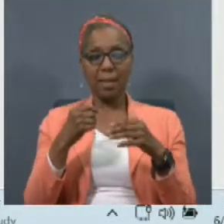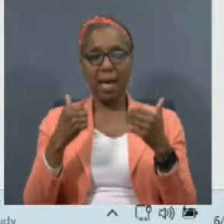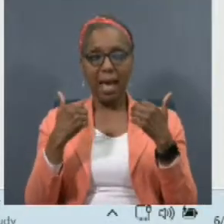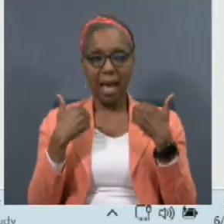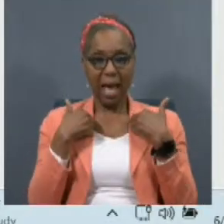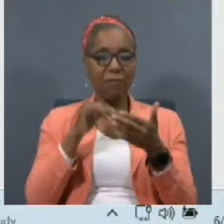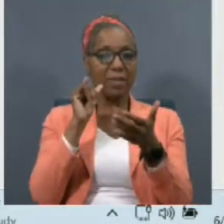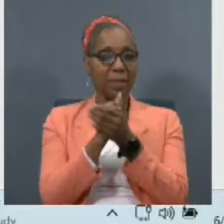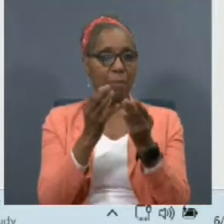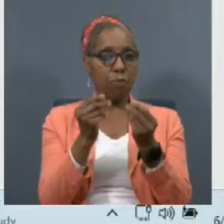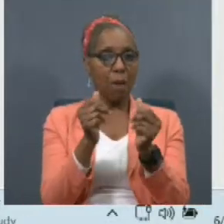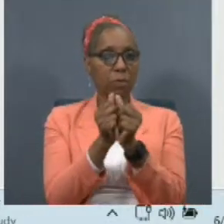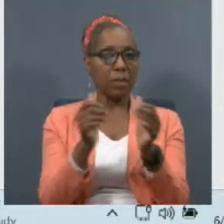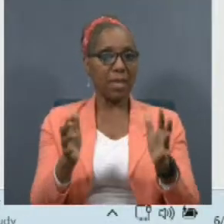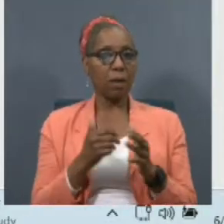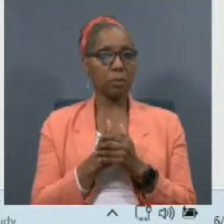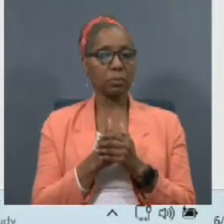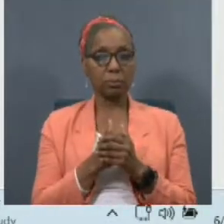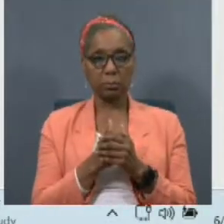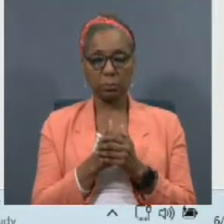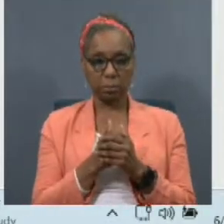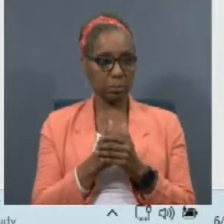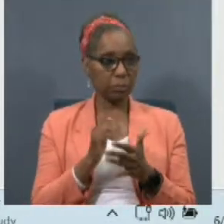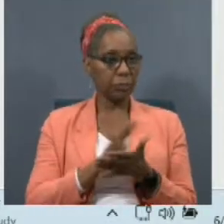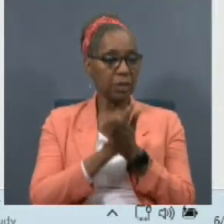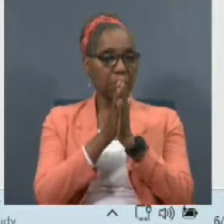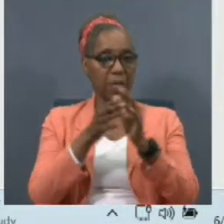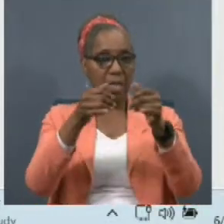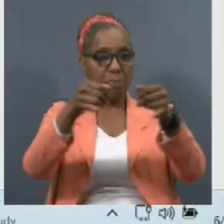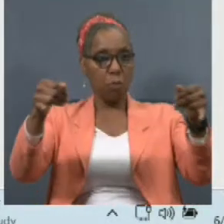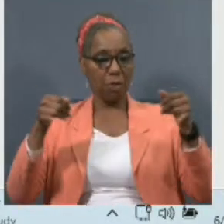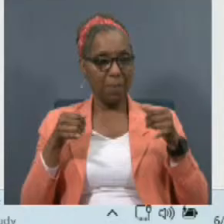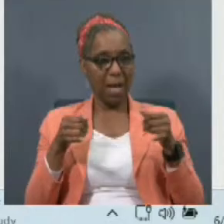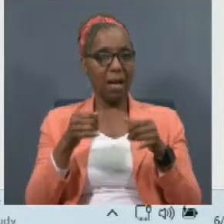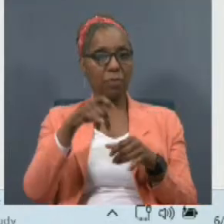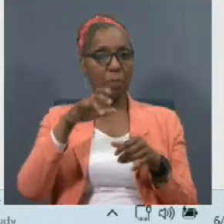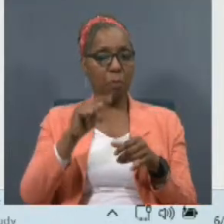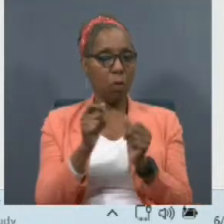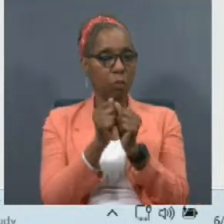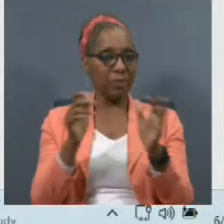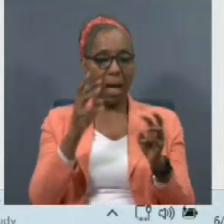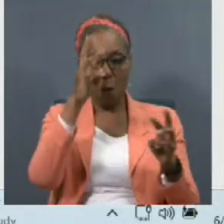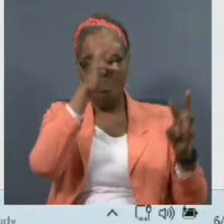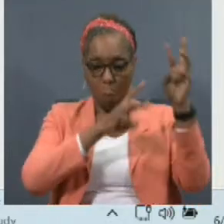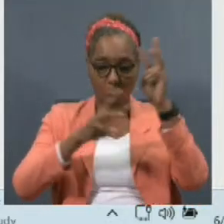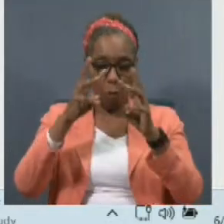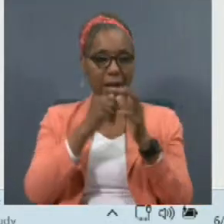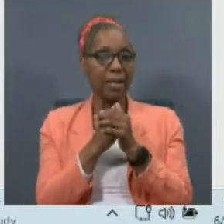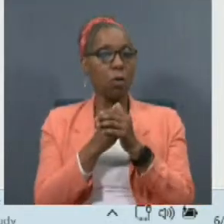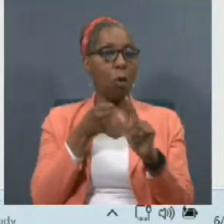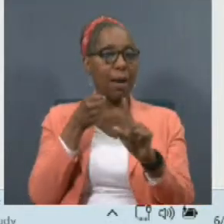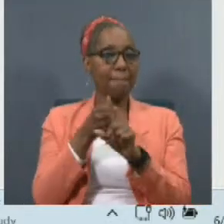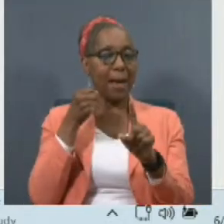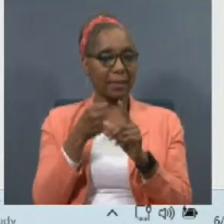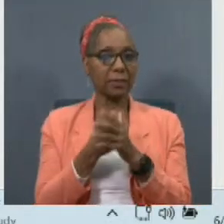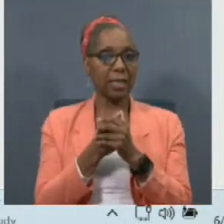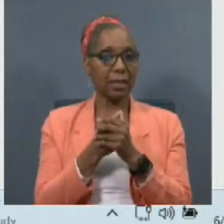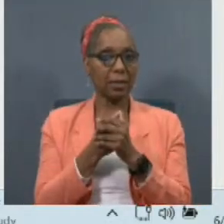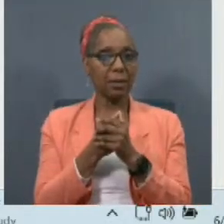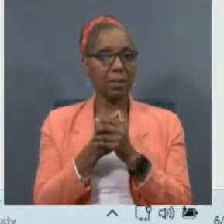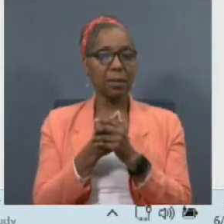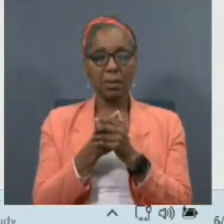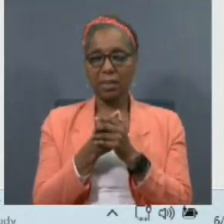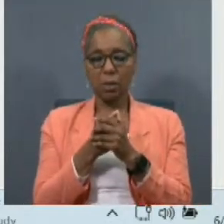property without being bordered by the port, without worrying or without impacting